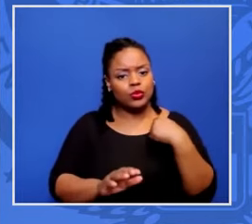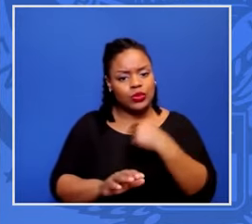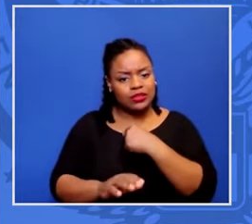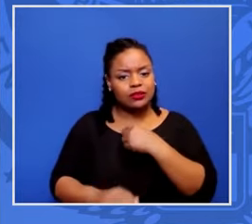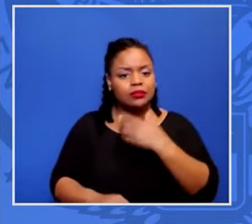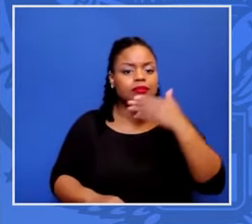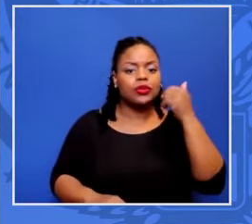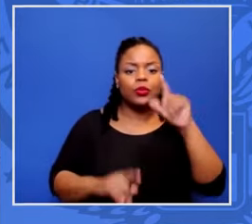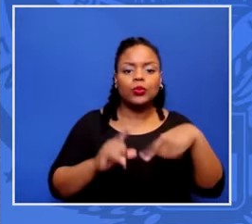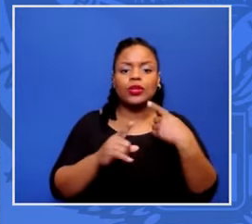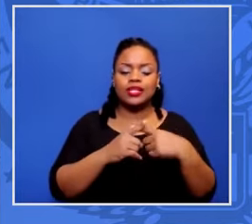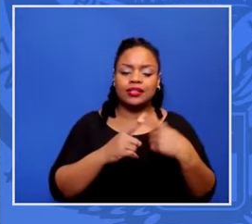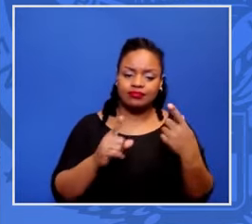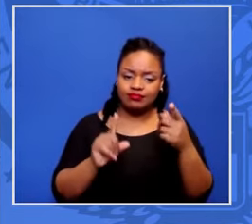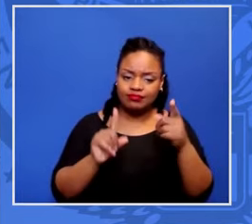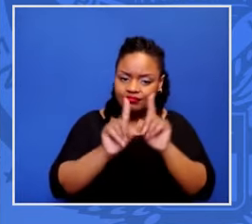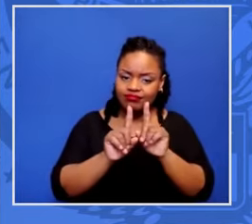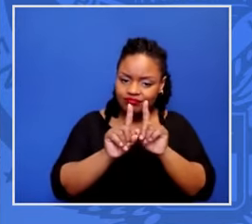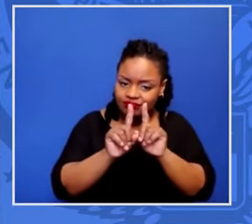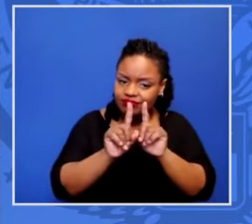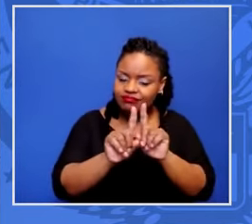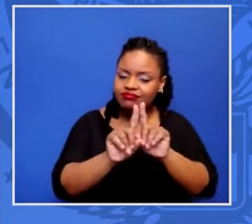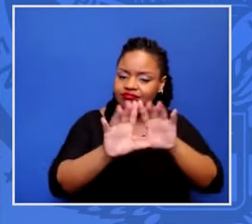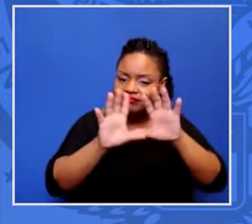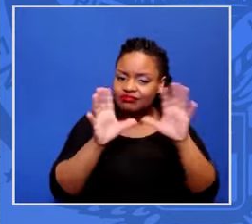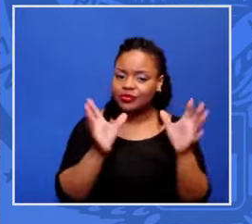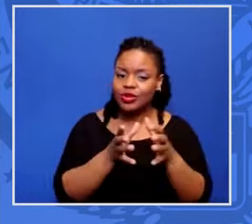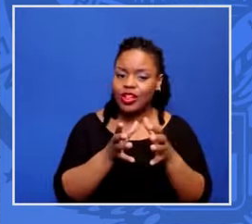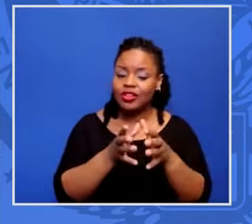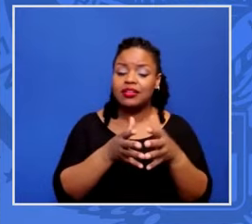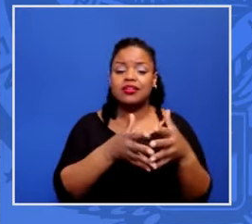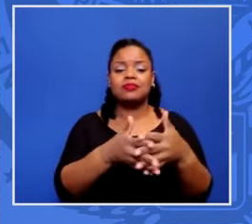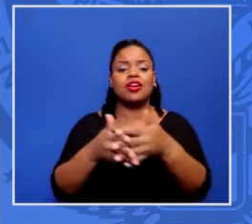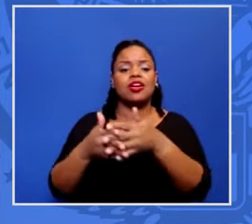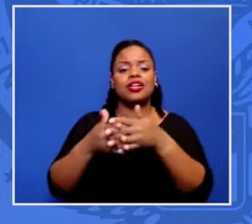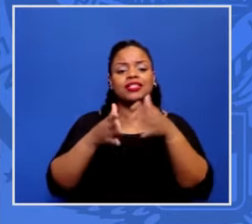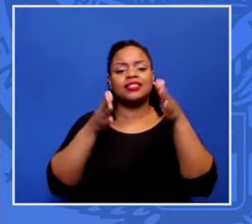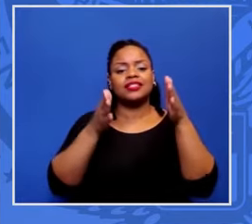country with people with great hearts. All three of us were lucky to be the president of this country.